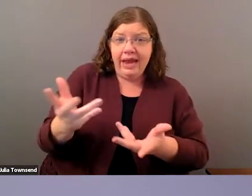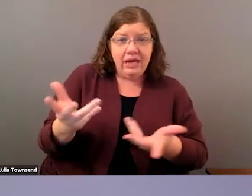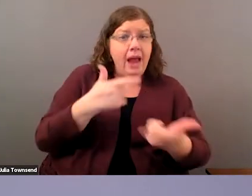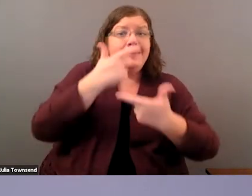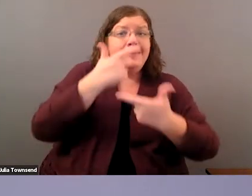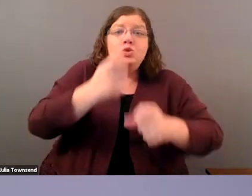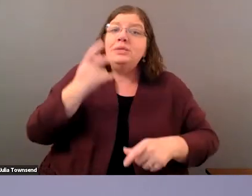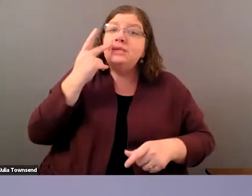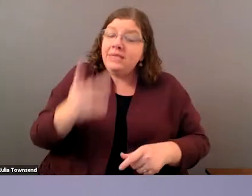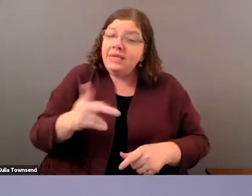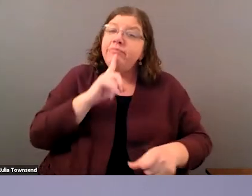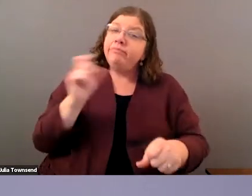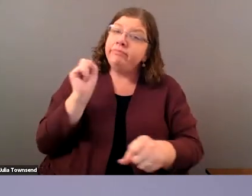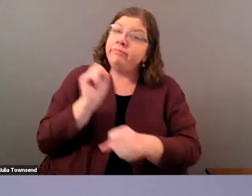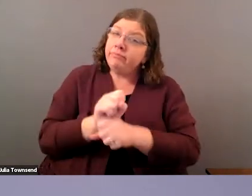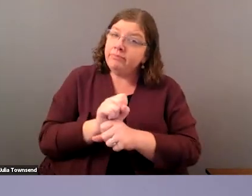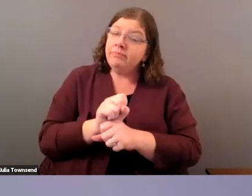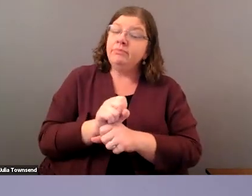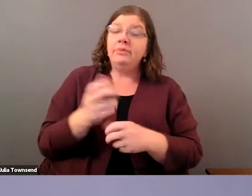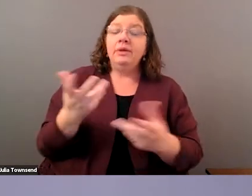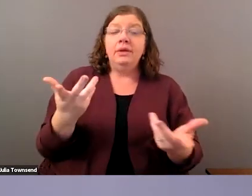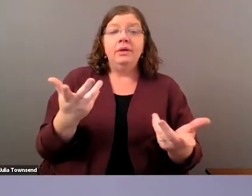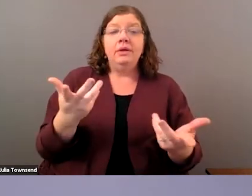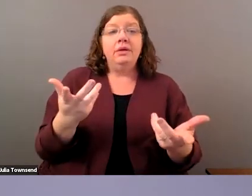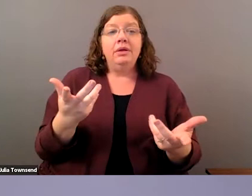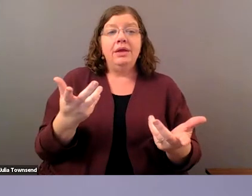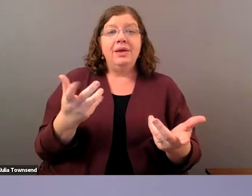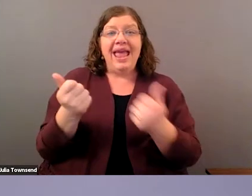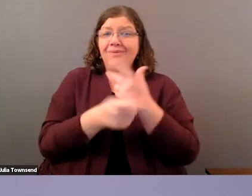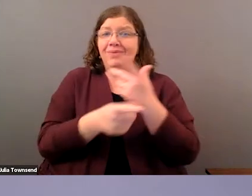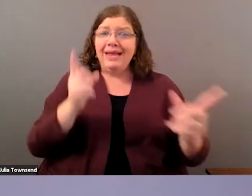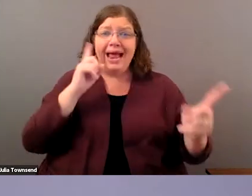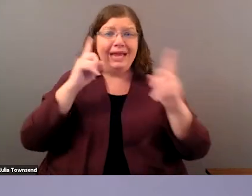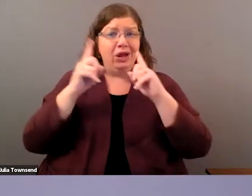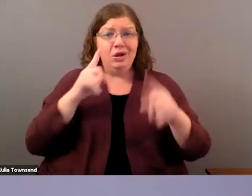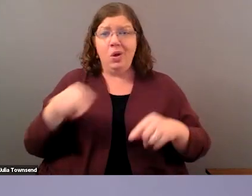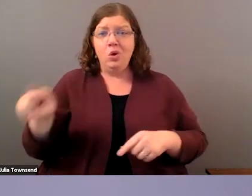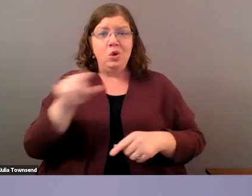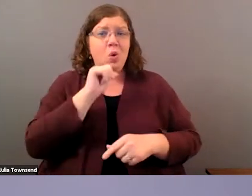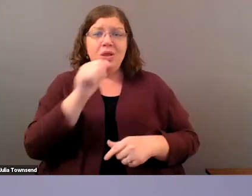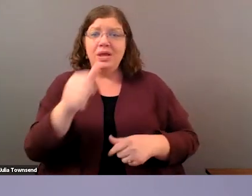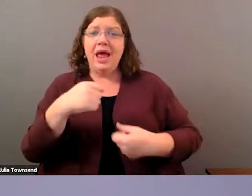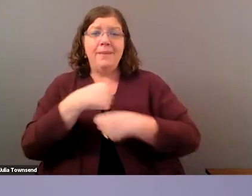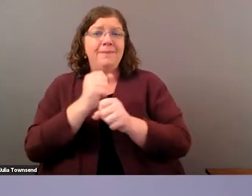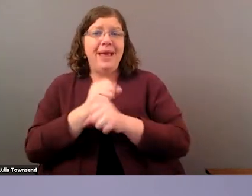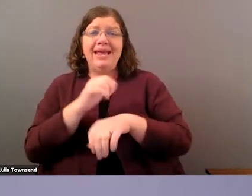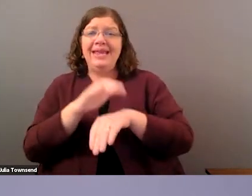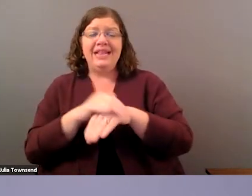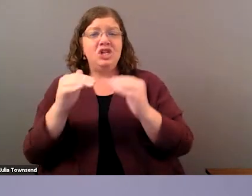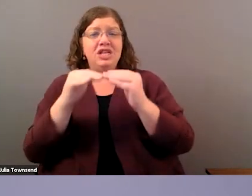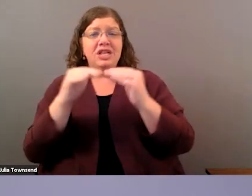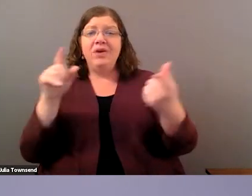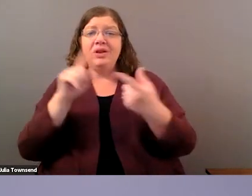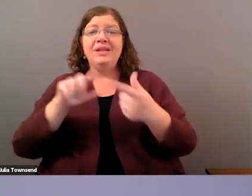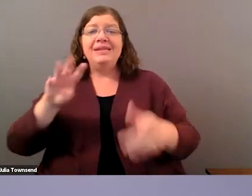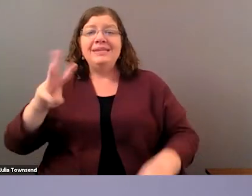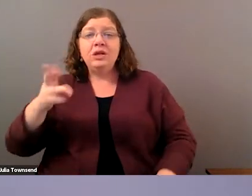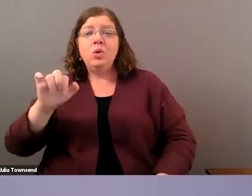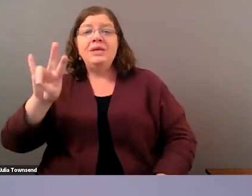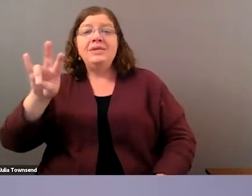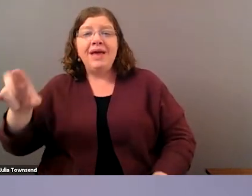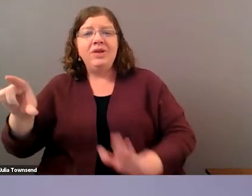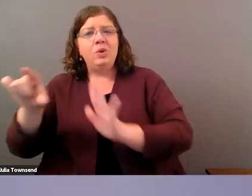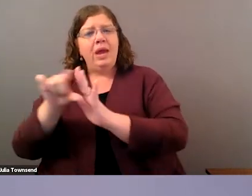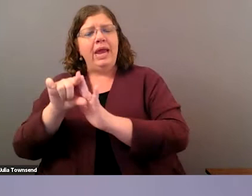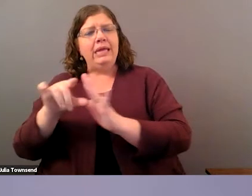if, in fact, but everything I've been hearing is that, no, they're not going to make English until maybe 6th or 7th grade. And to me, that